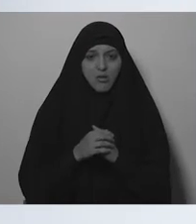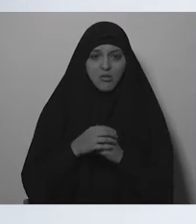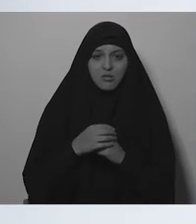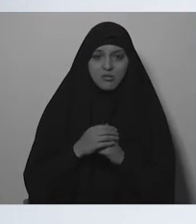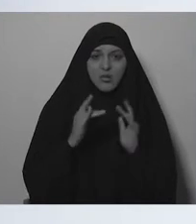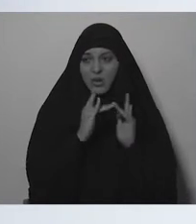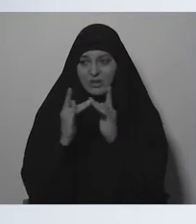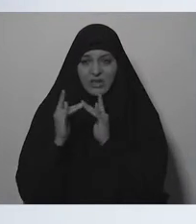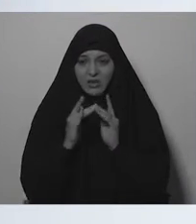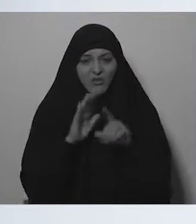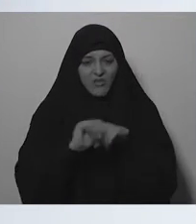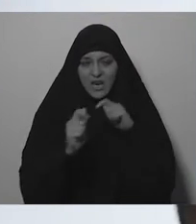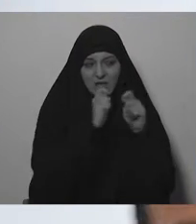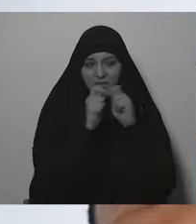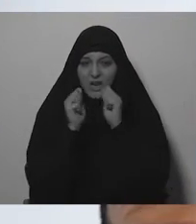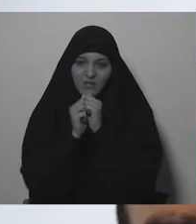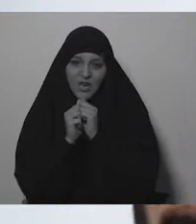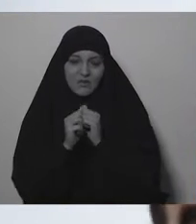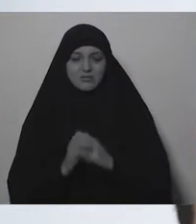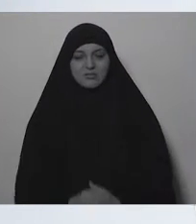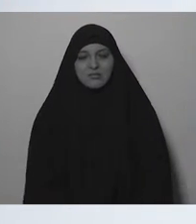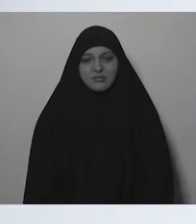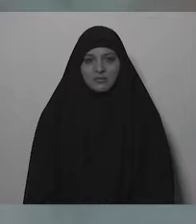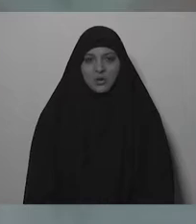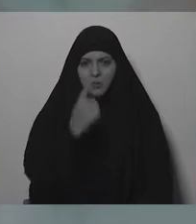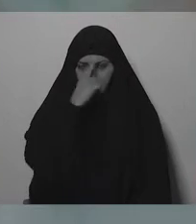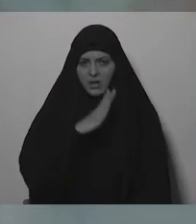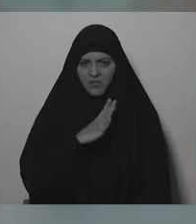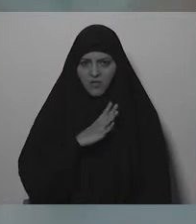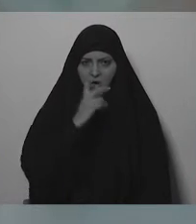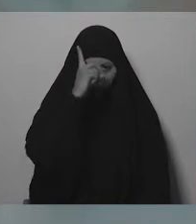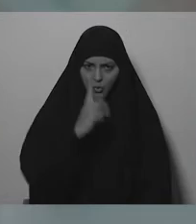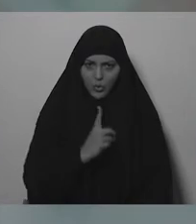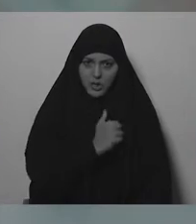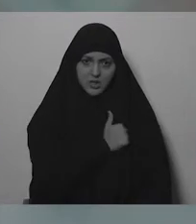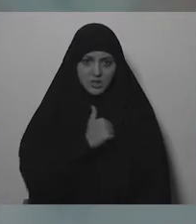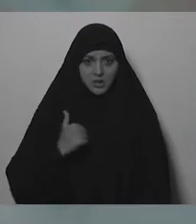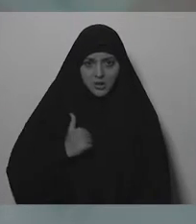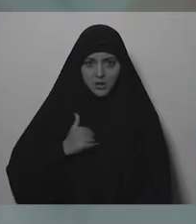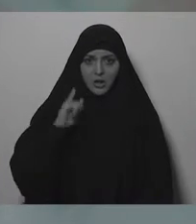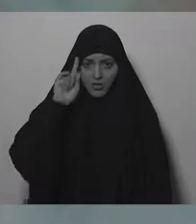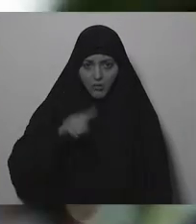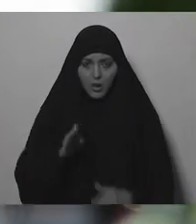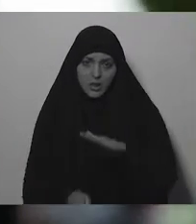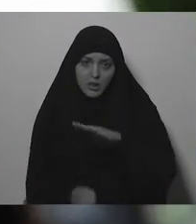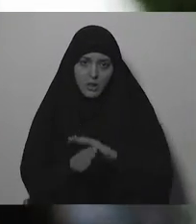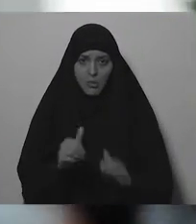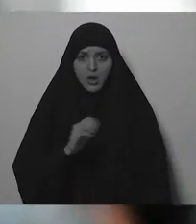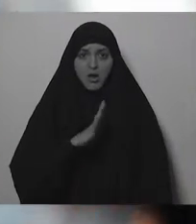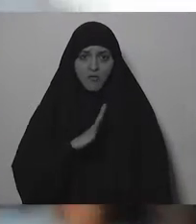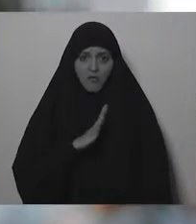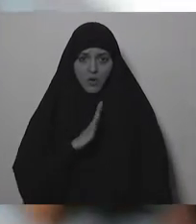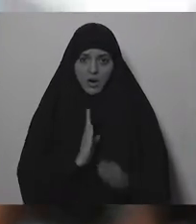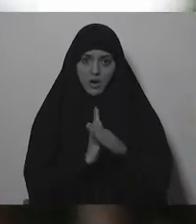contact them or to do interviews with them. To have the right to health, they must first